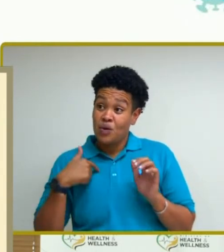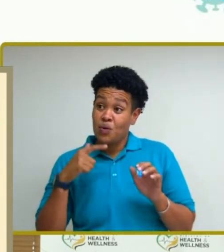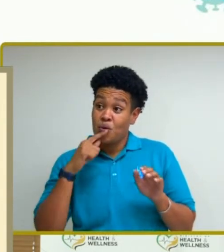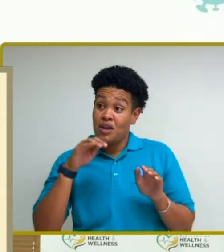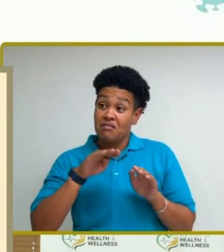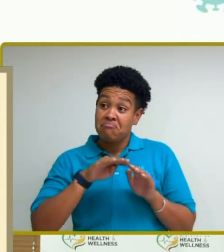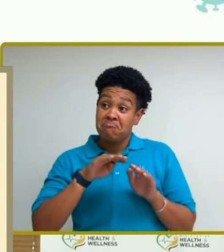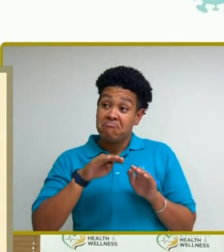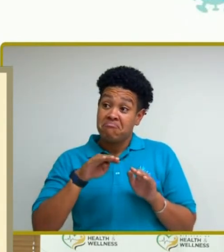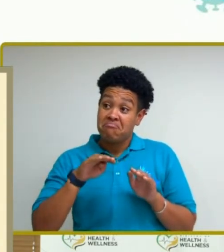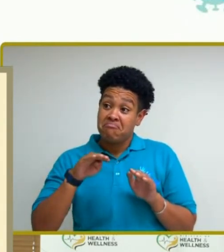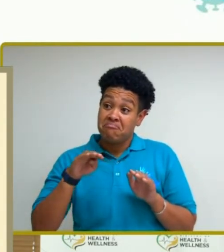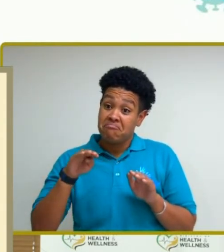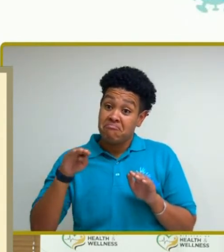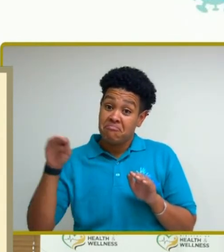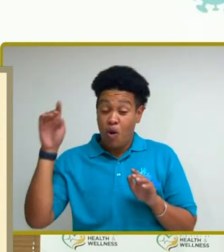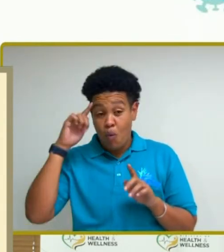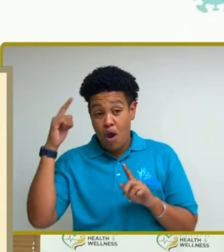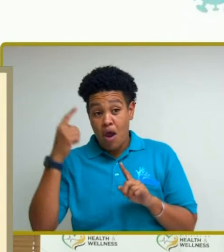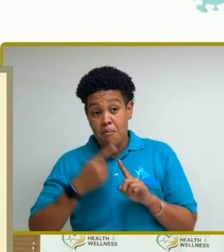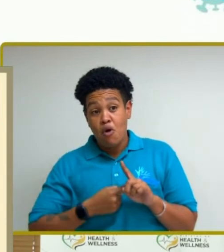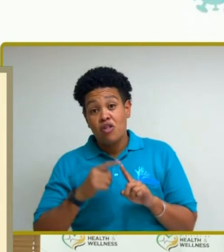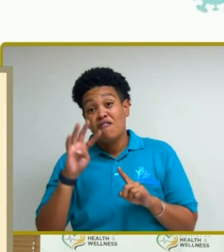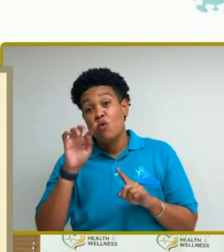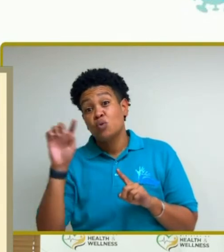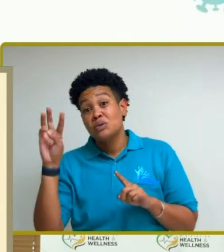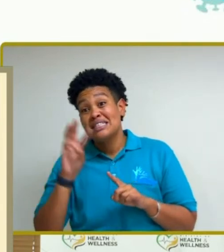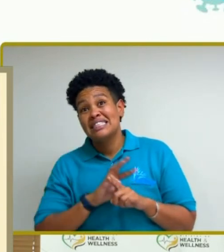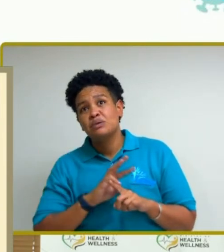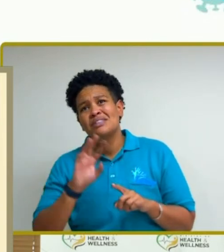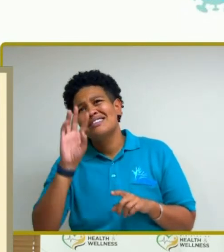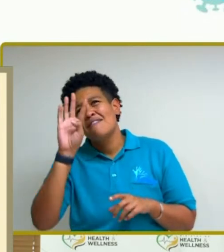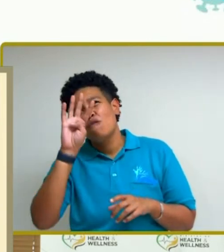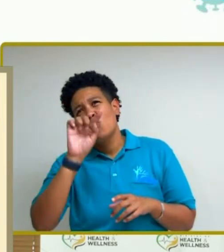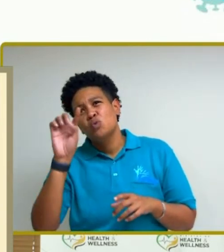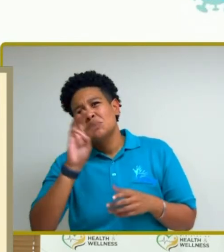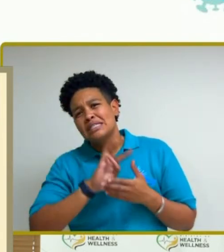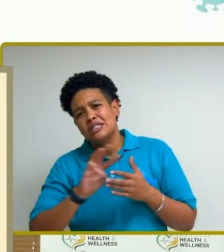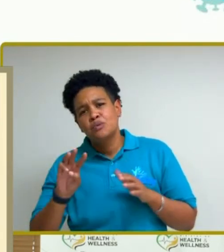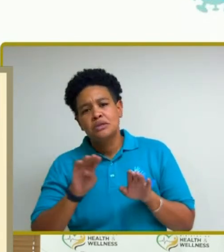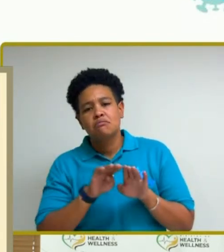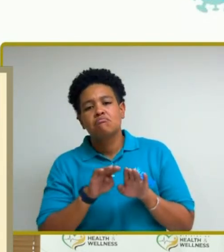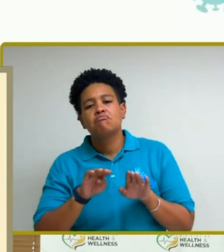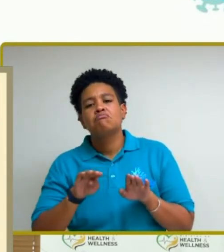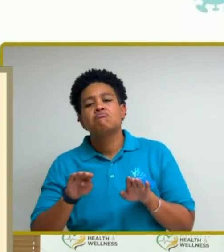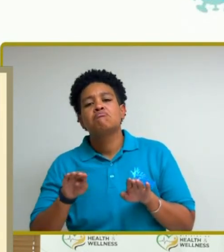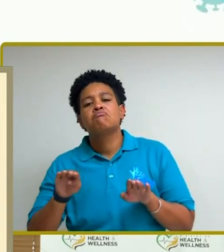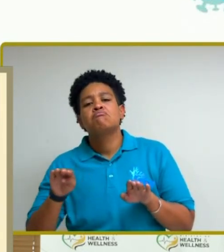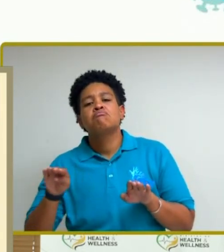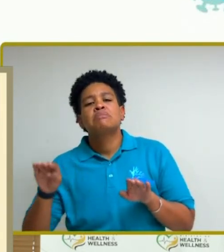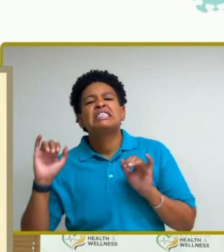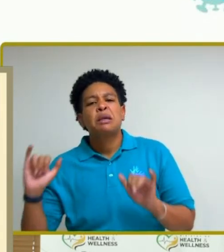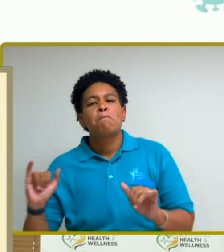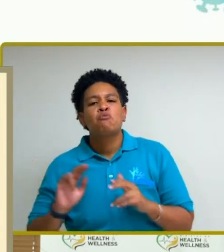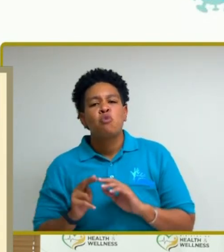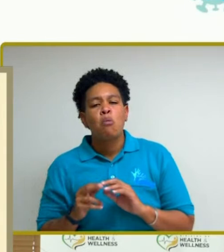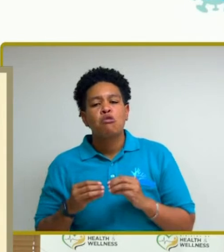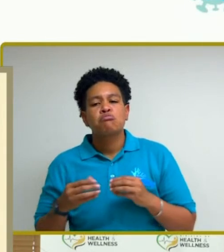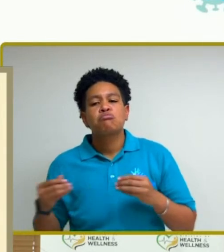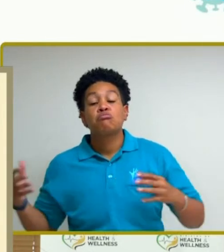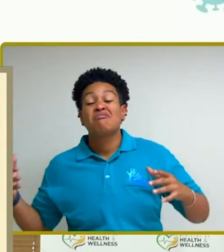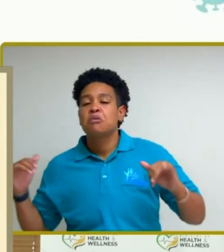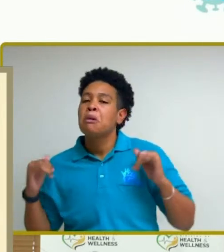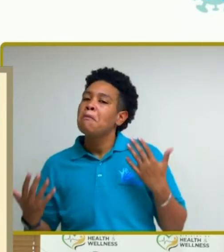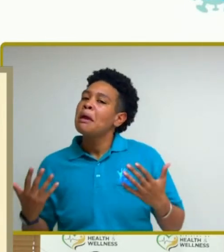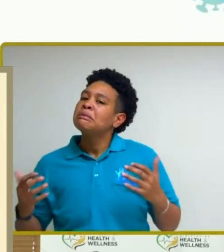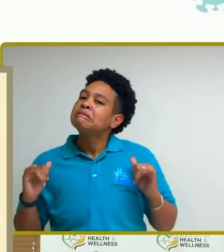plateau for about a month, 4 to 6 weeks, we were at a plateau. So right now we see it may be similar,